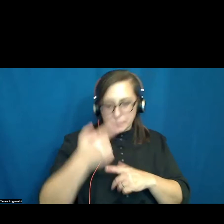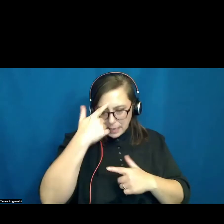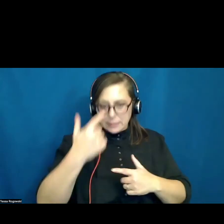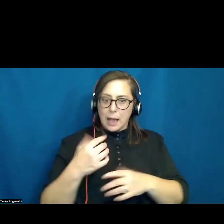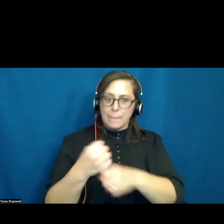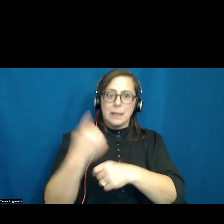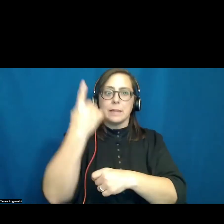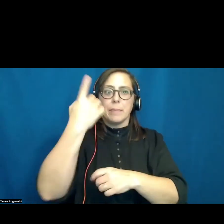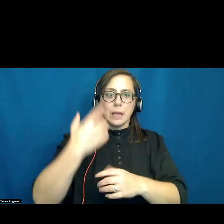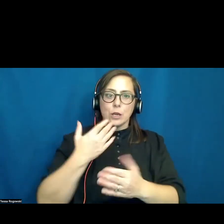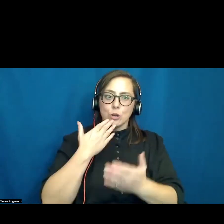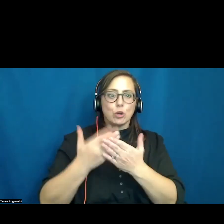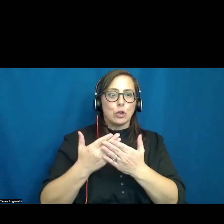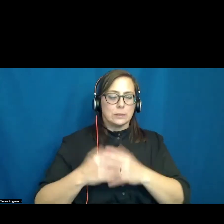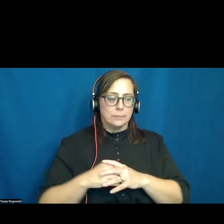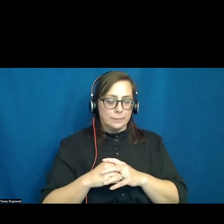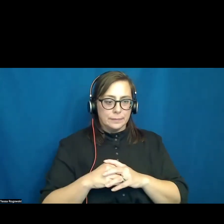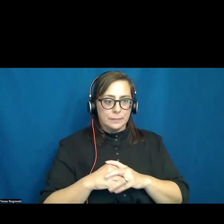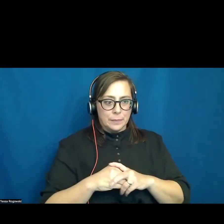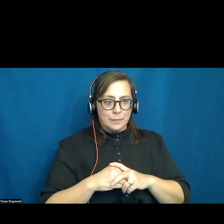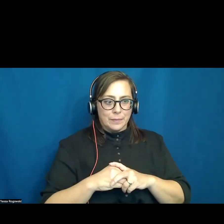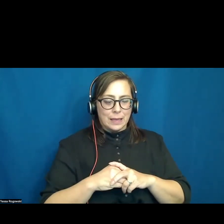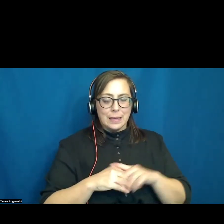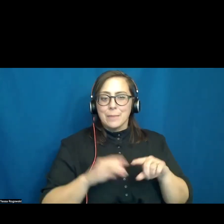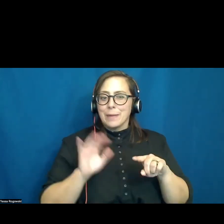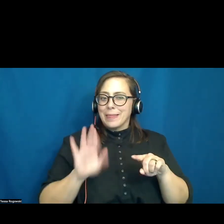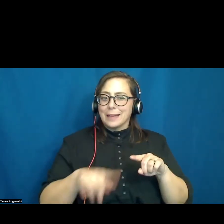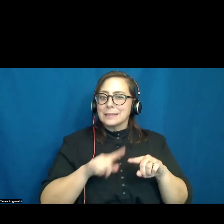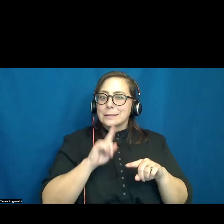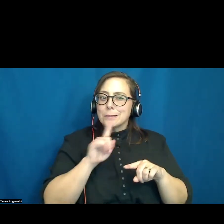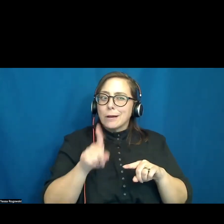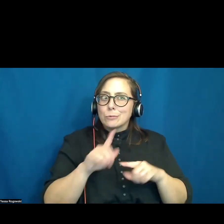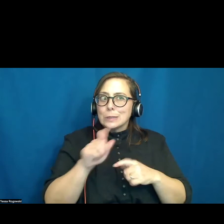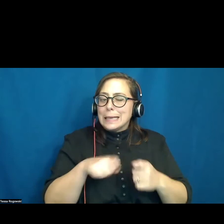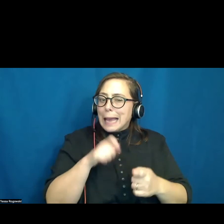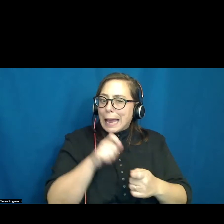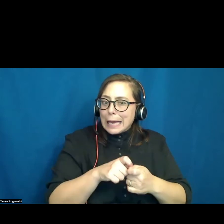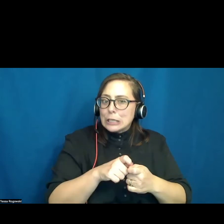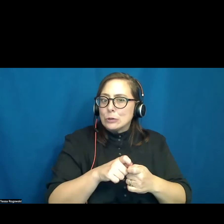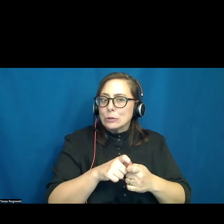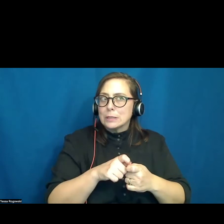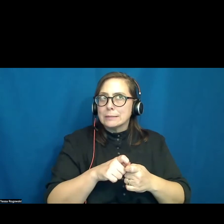not helpful to an accurate rendering of the experience,